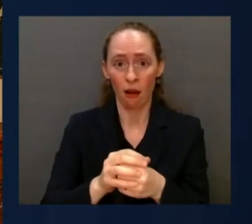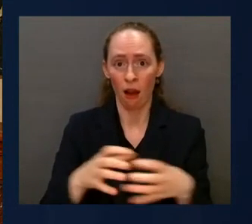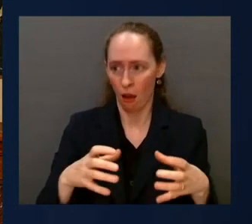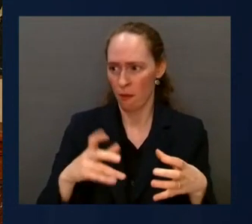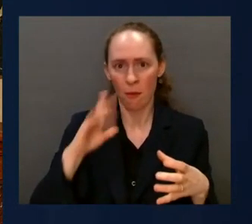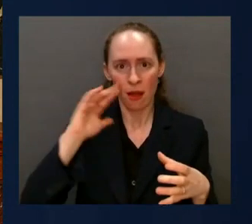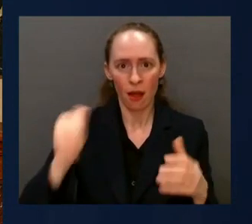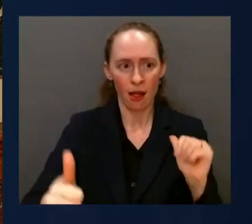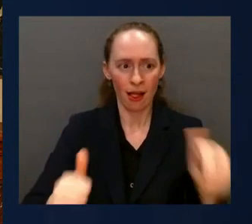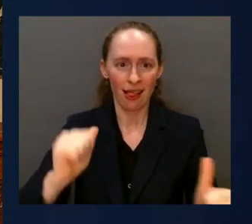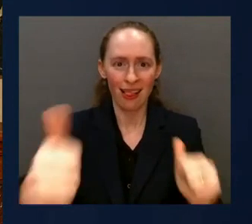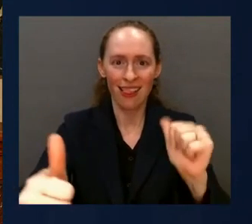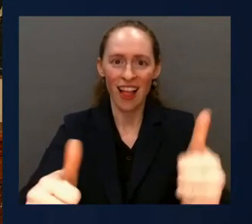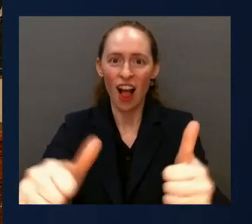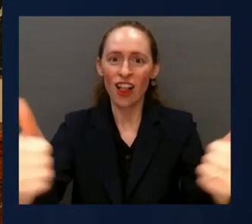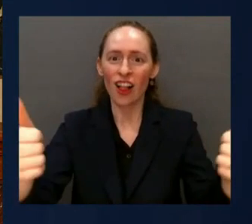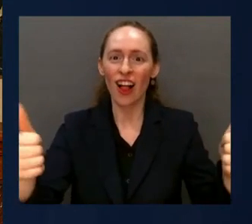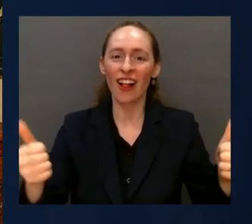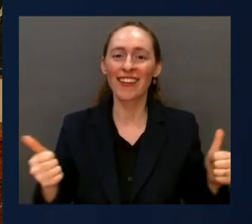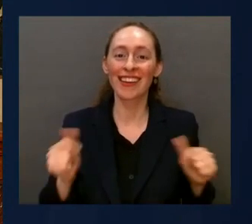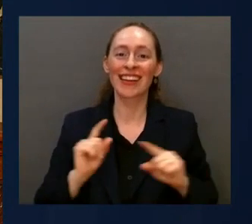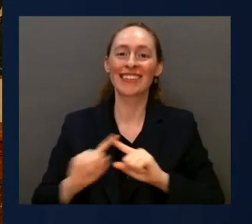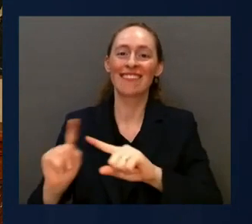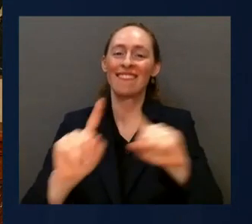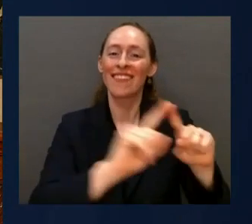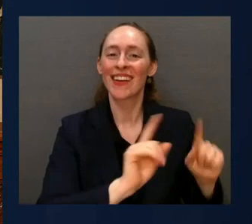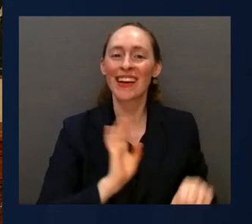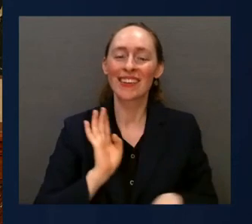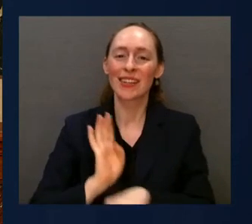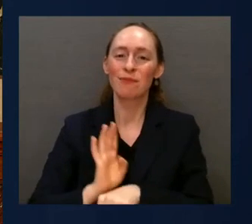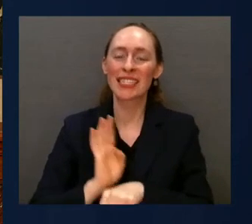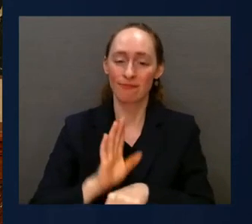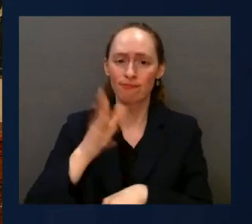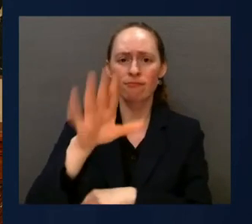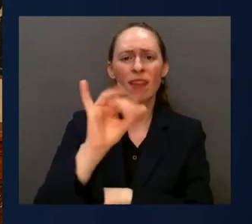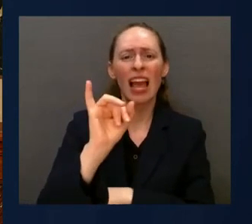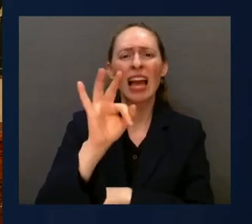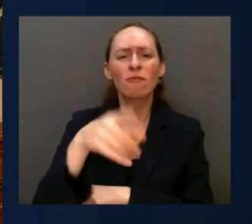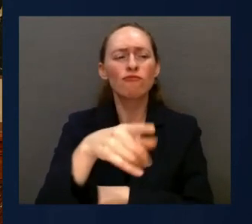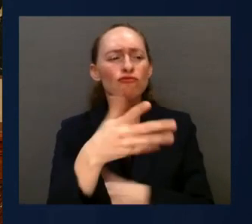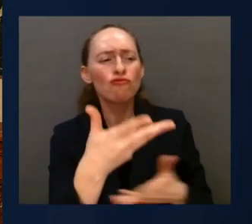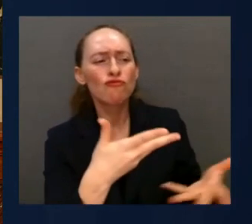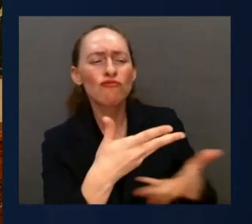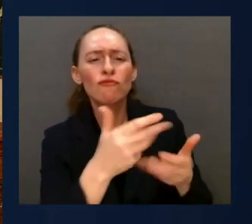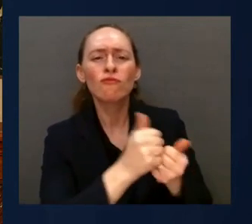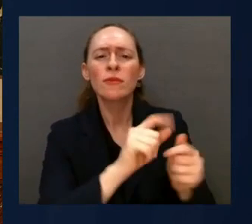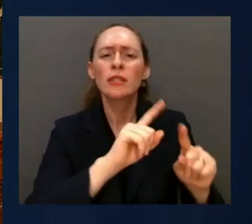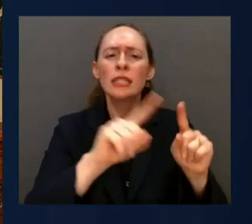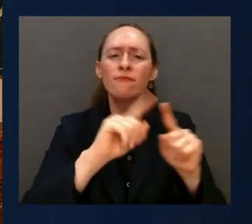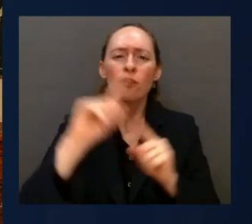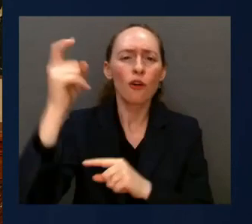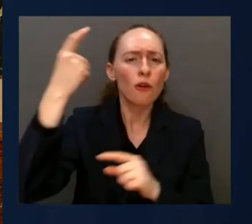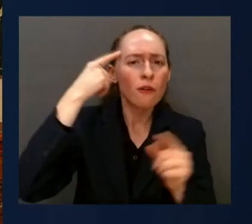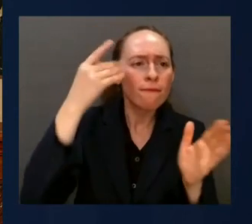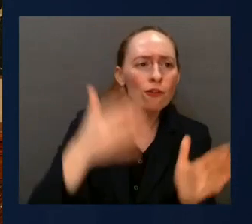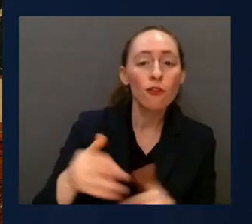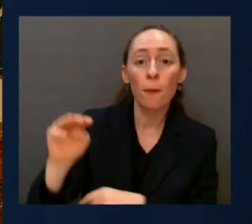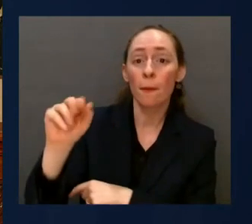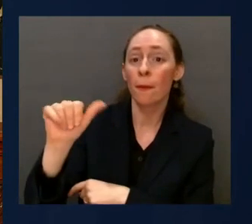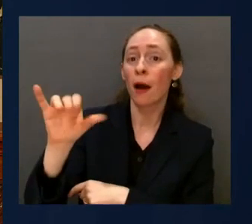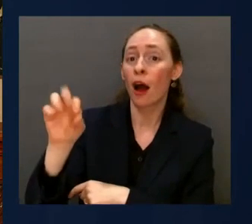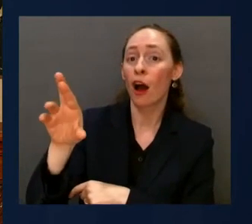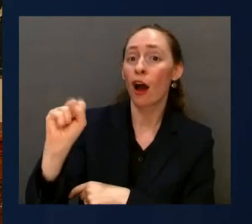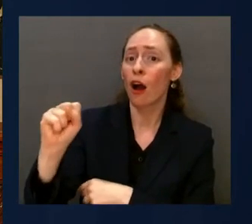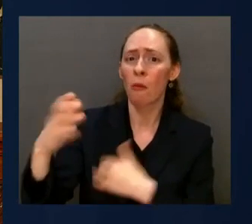Democrats and Republicans, and they'll tell you what this means for their communities. We're seeing these field of dreams transform to the